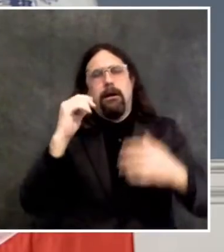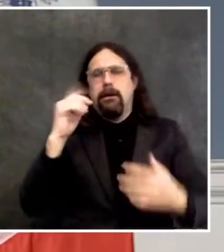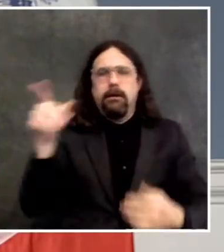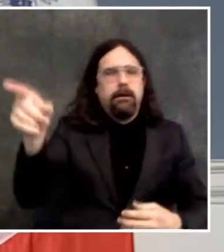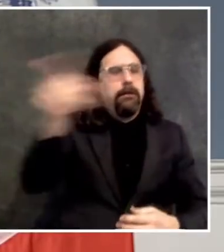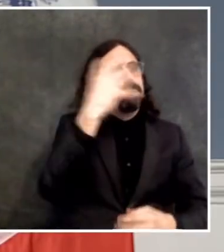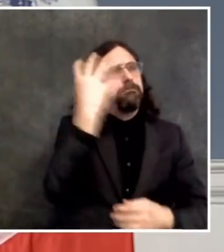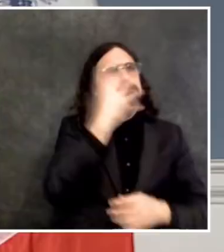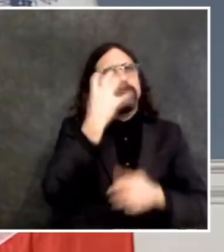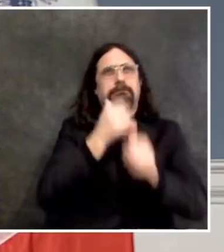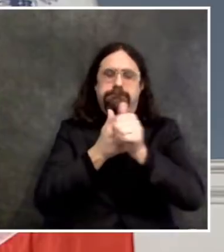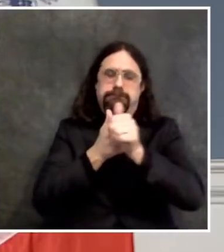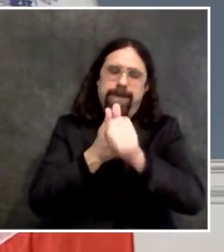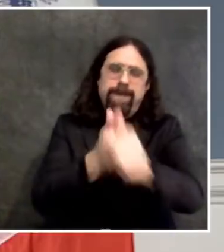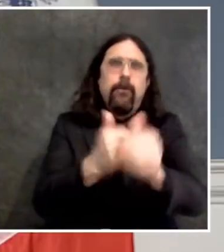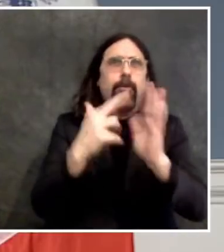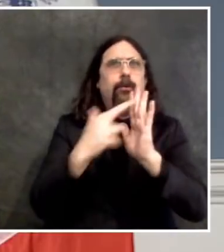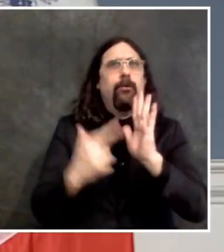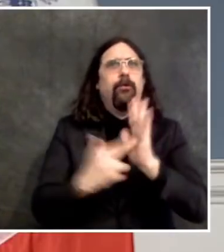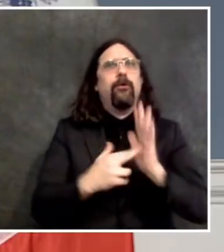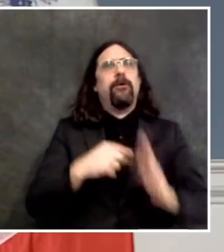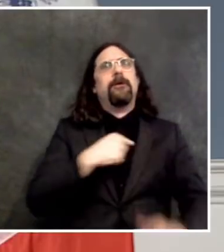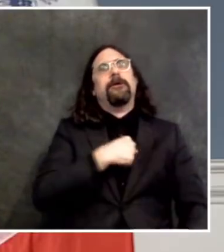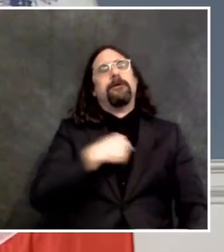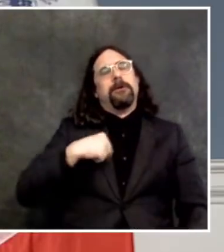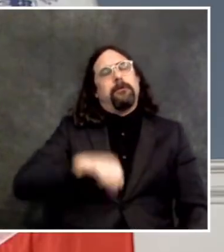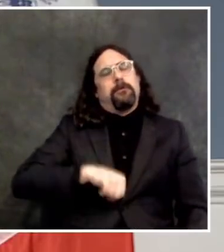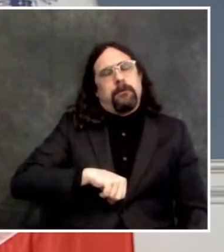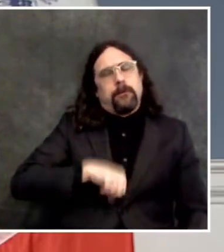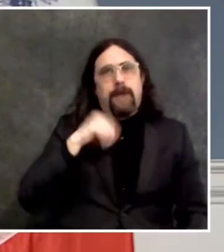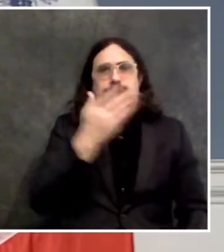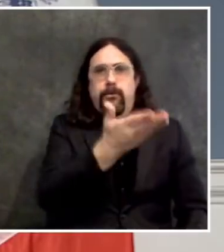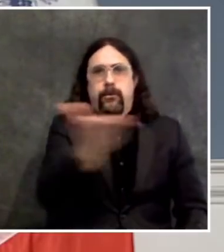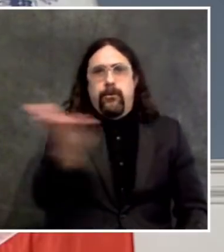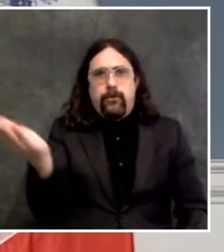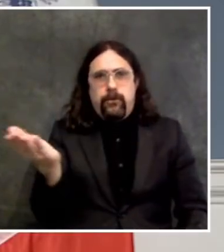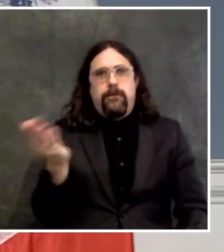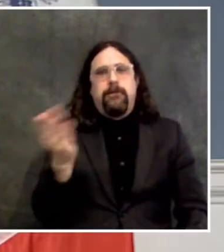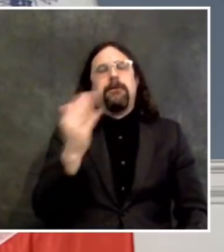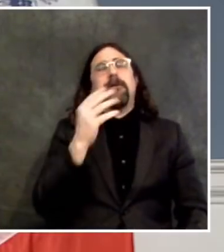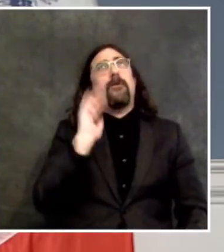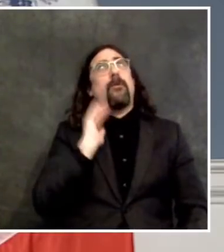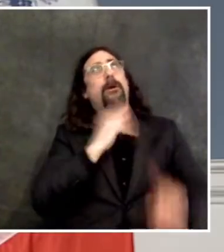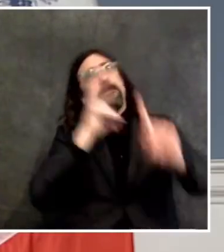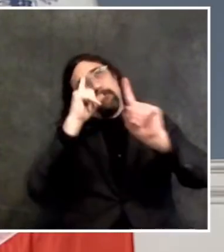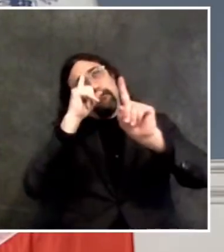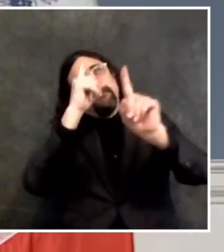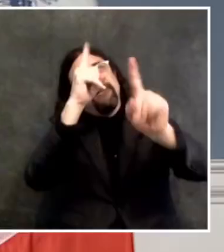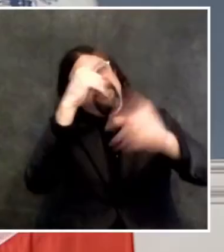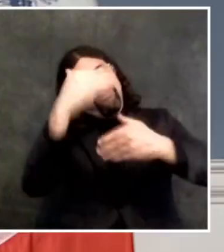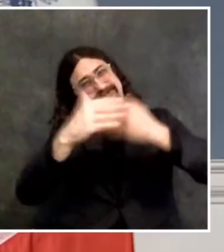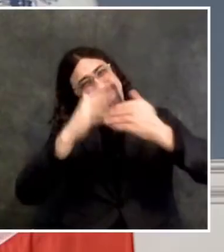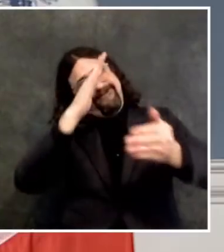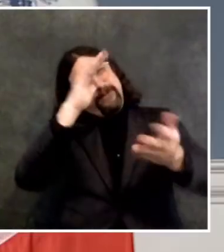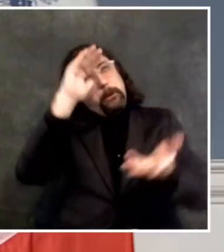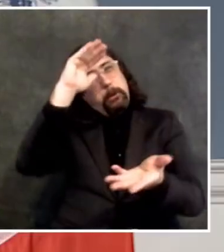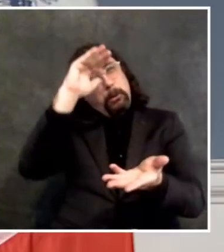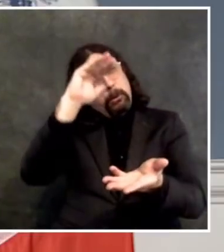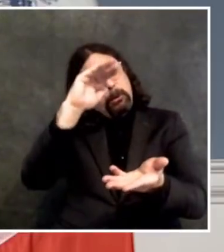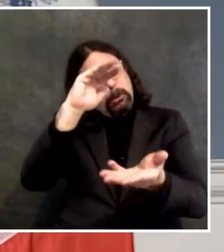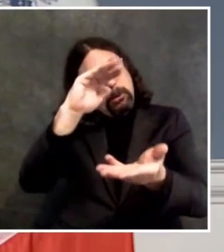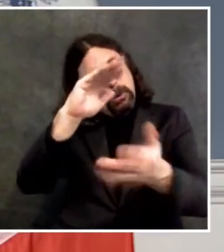for each other. And every time that someone comes to our aid from around the country, it's going to give us that boost we need to fight our way through